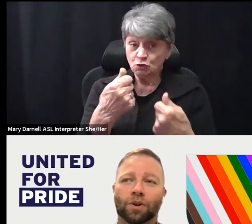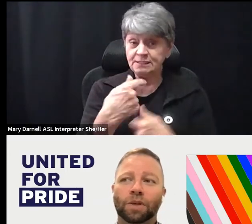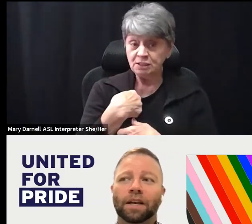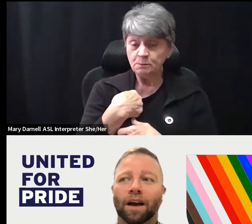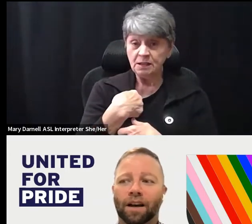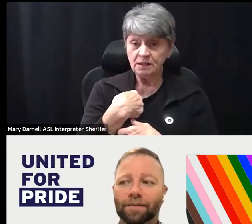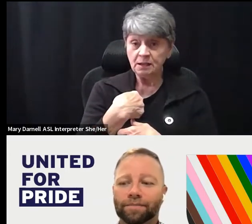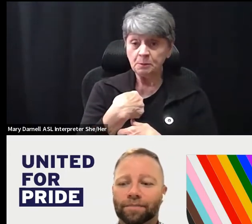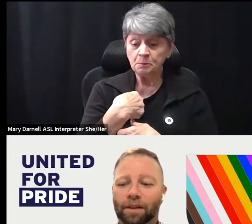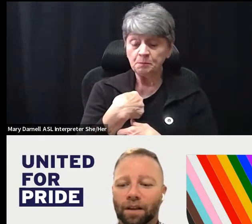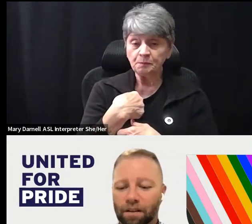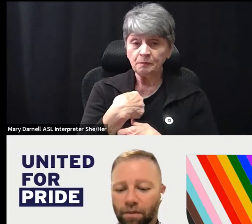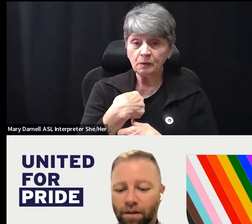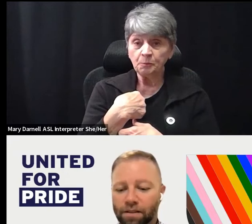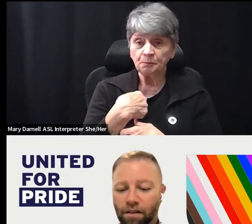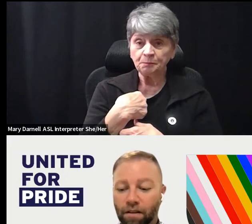that,